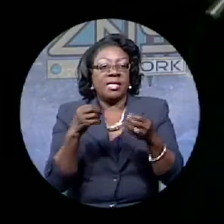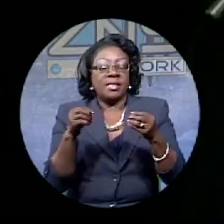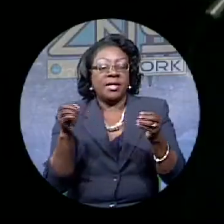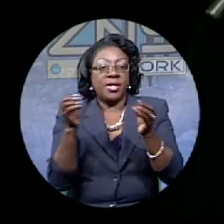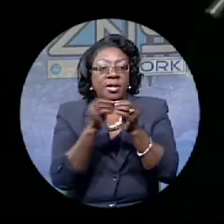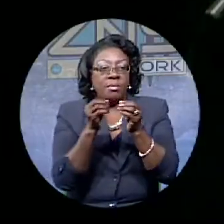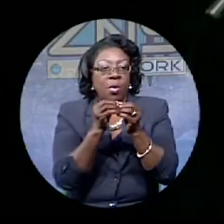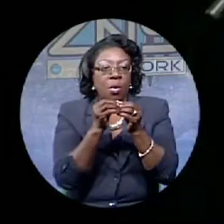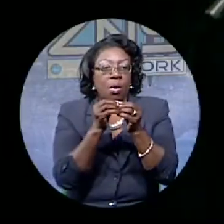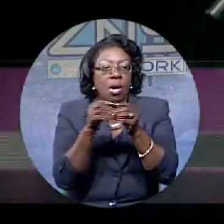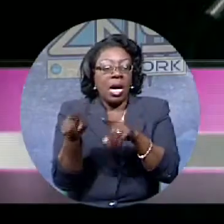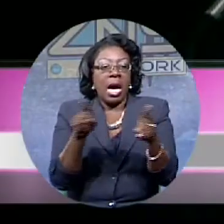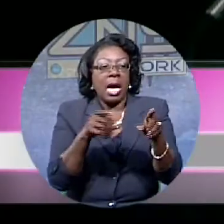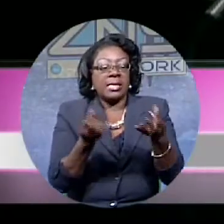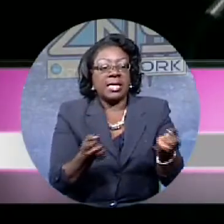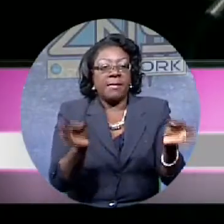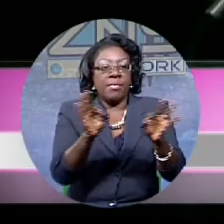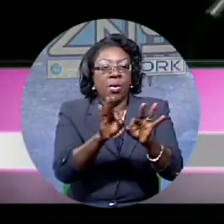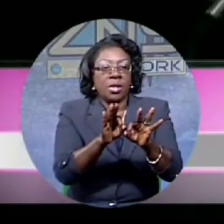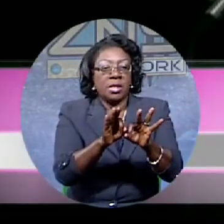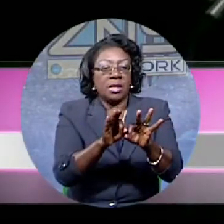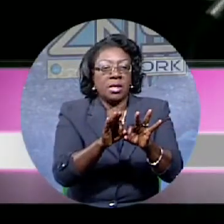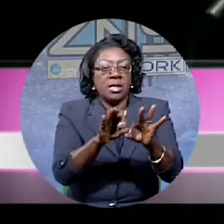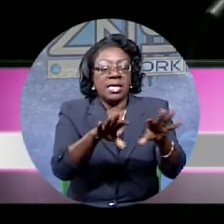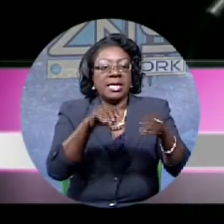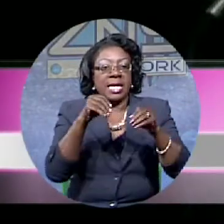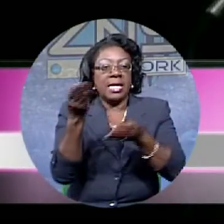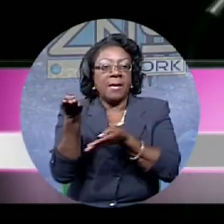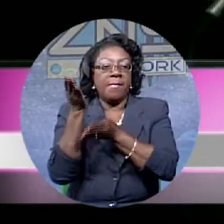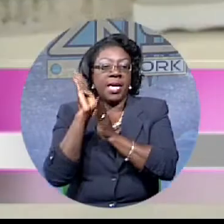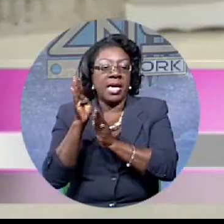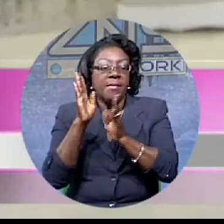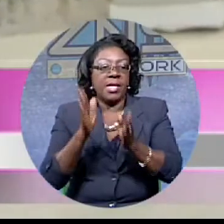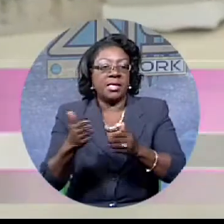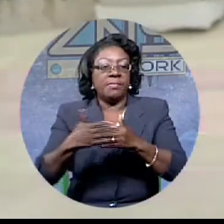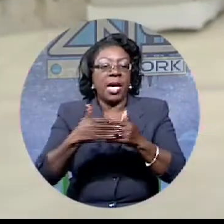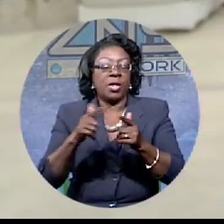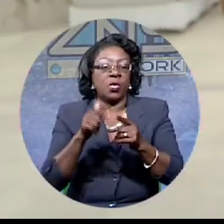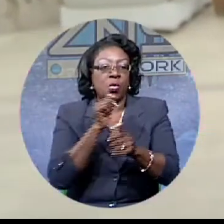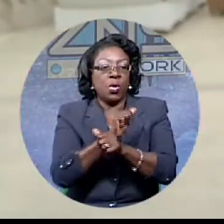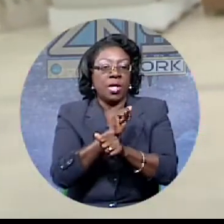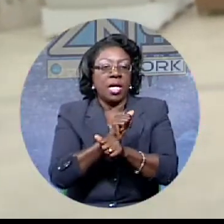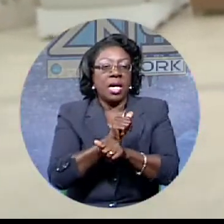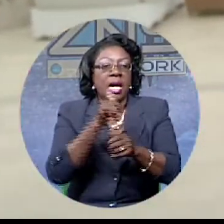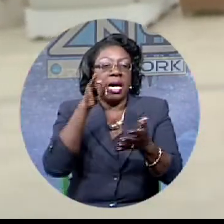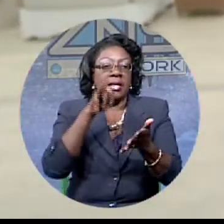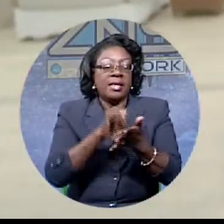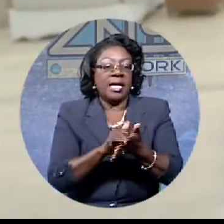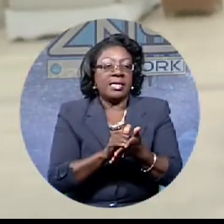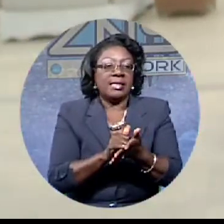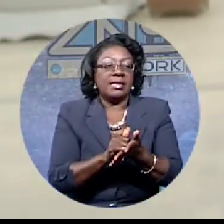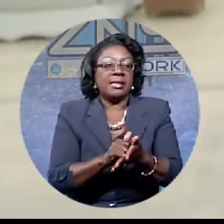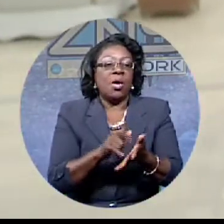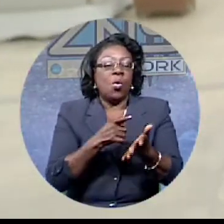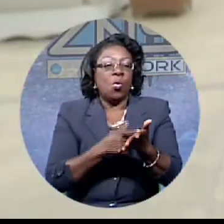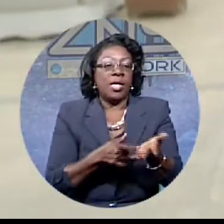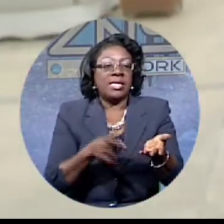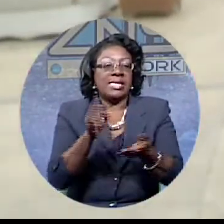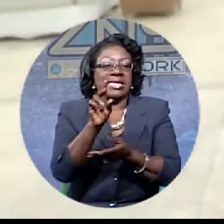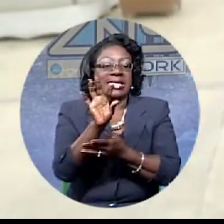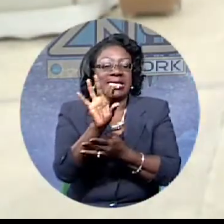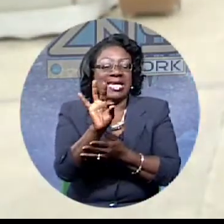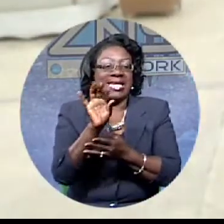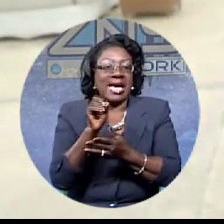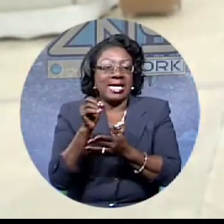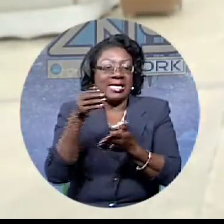more as important than getting Bahamians back to work. And that's exactly what the $90 million Club Med